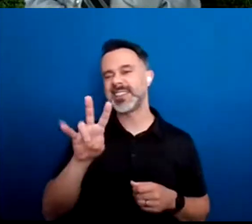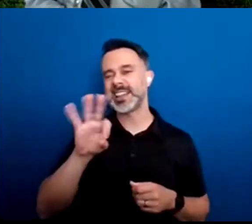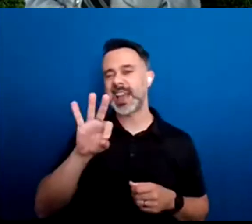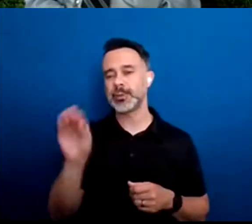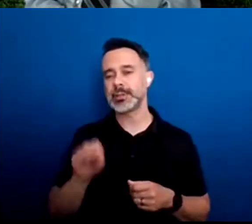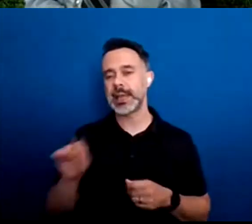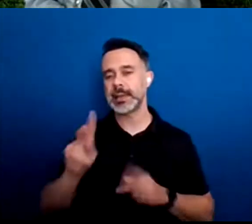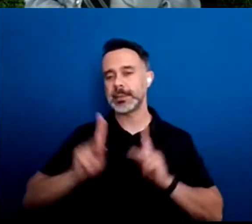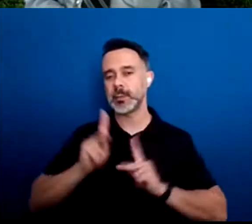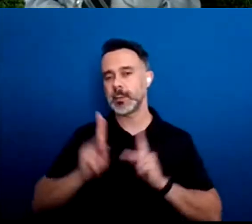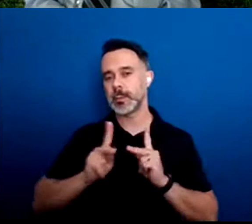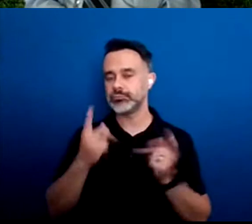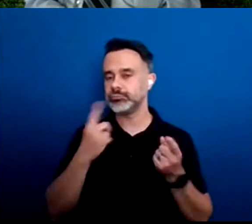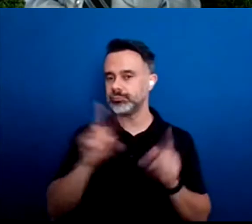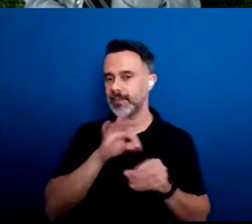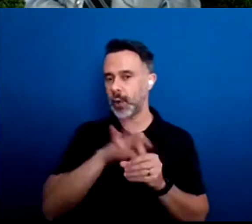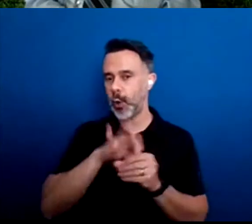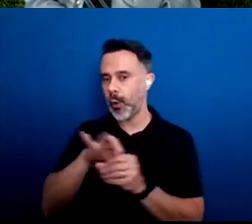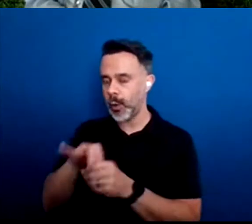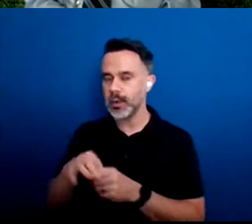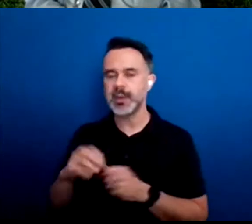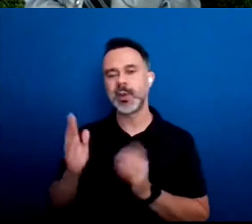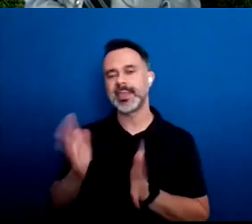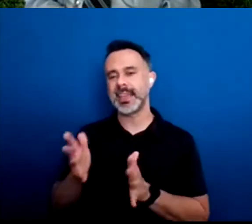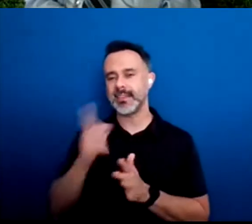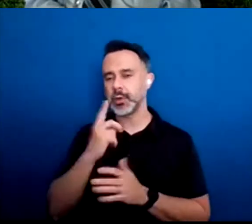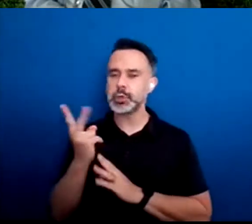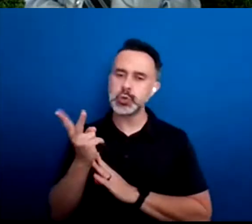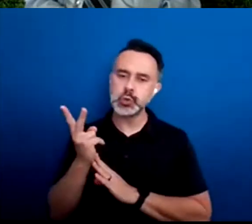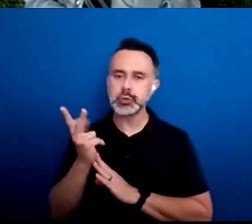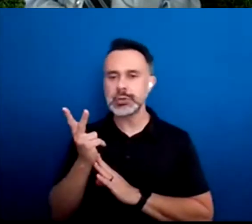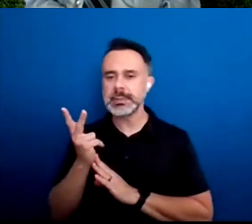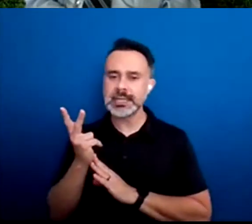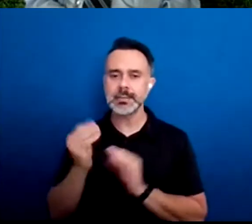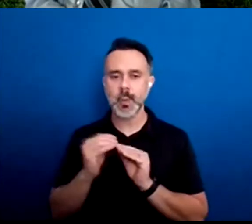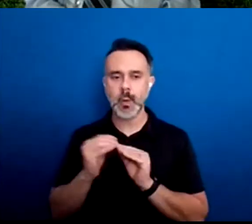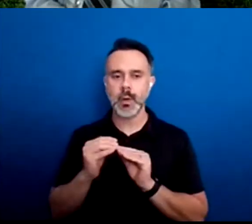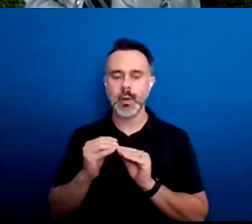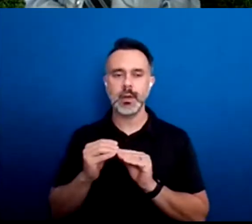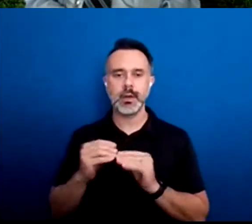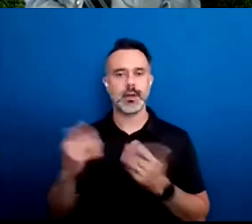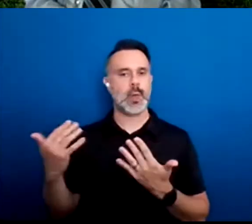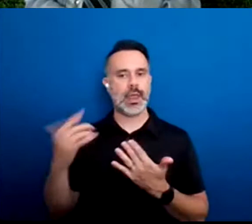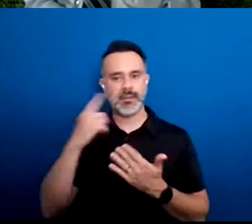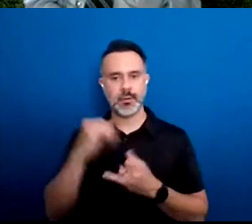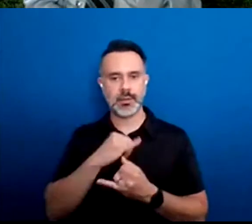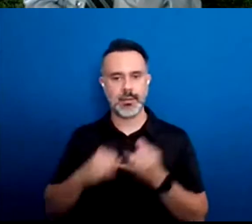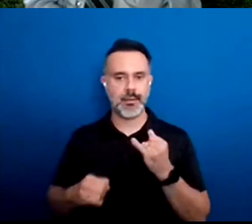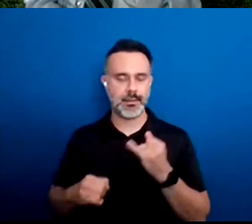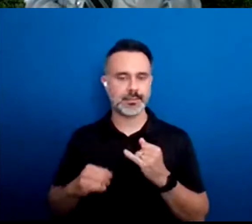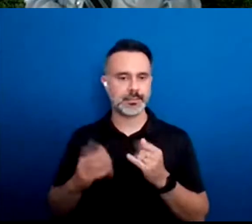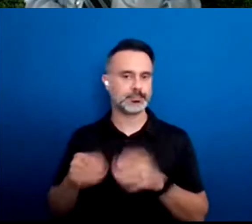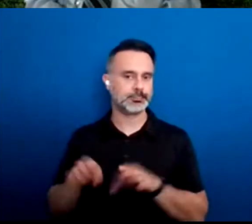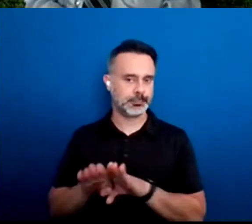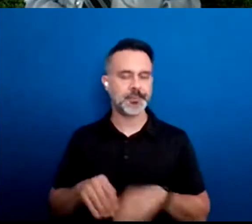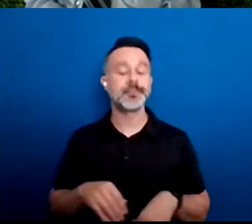we'll keep it open for probably 2 or 3 more minutes for the last votes. Okay, so we have another question